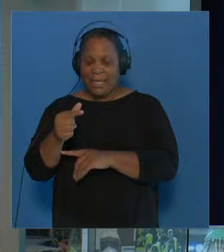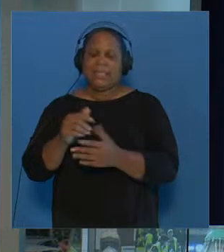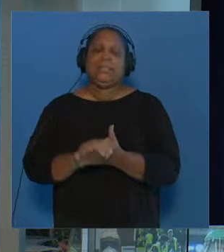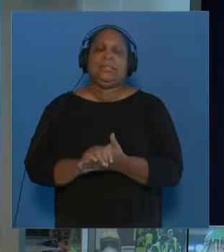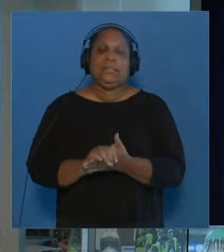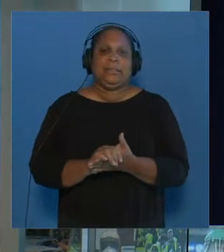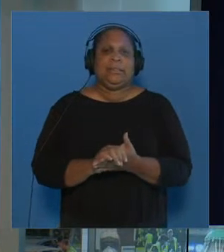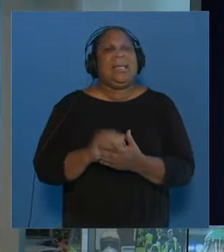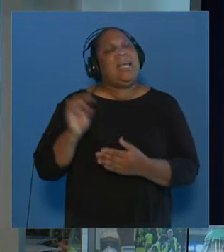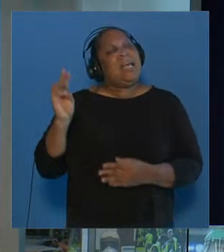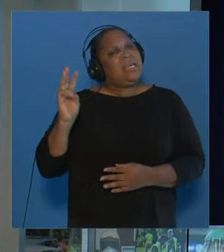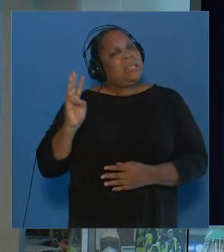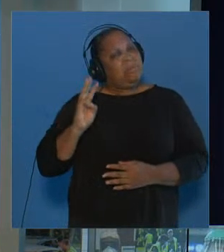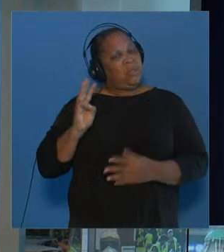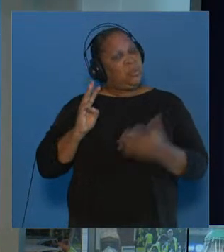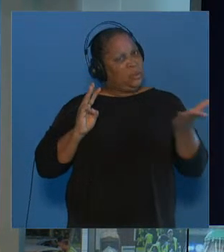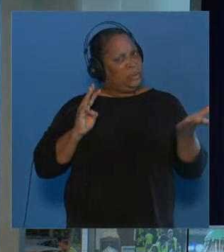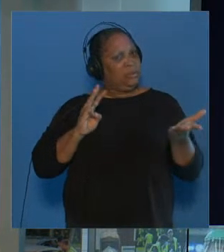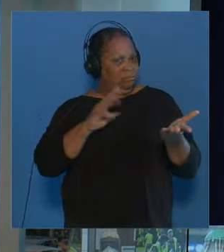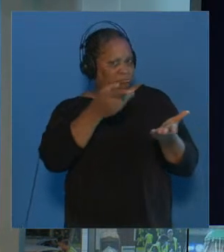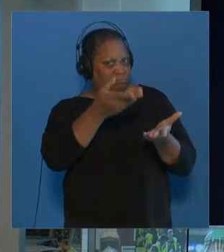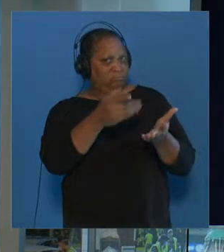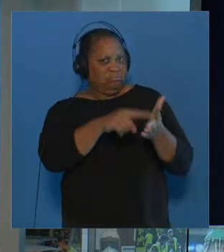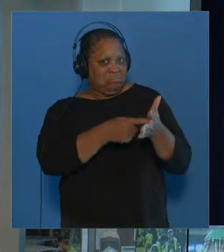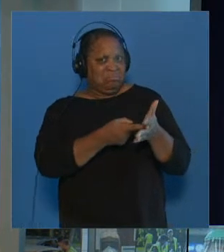Yeah, Ms. Wilson, I'll start with you if I could.